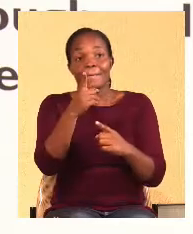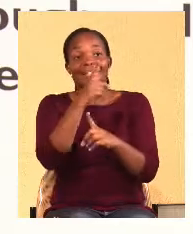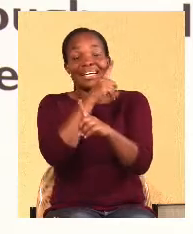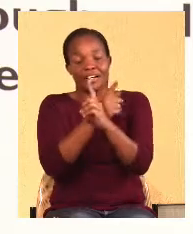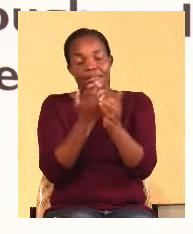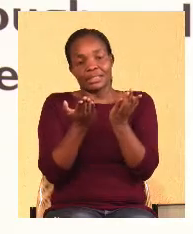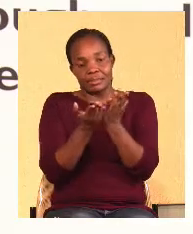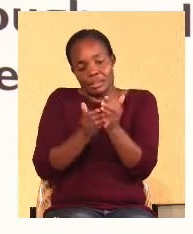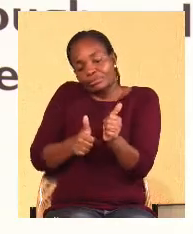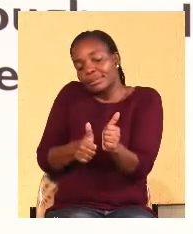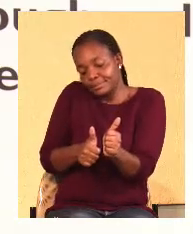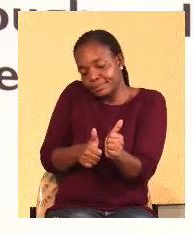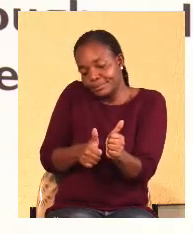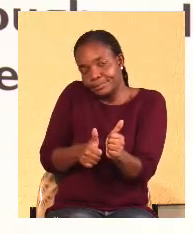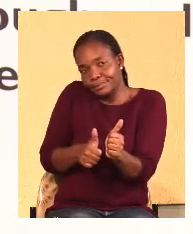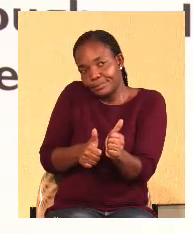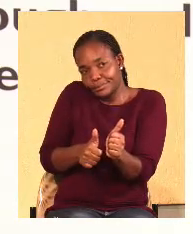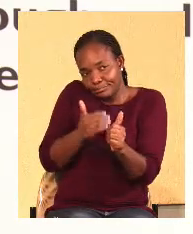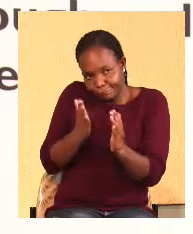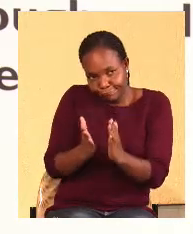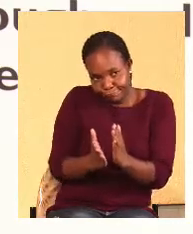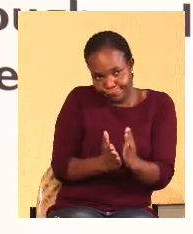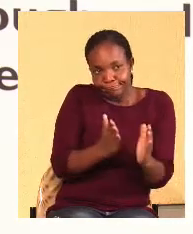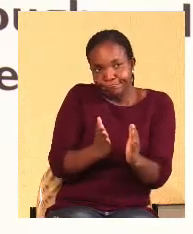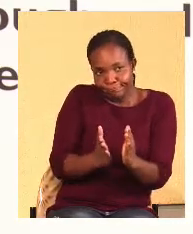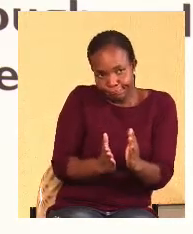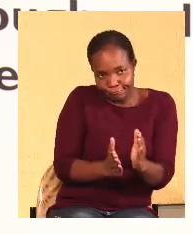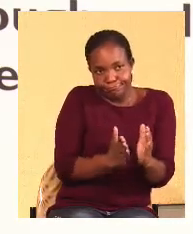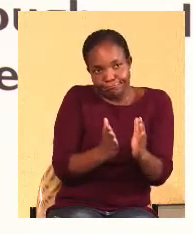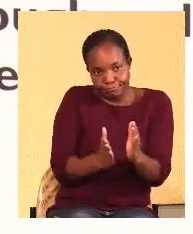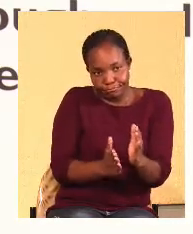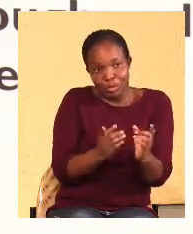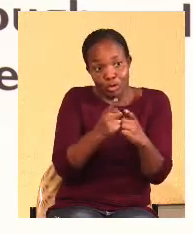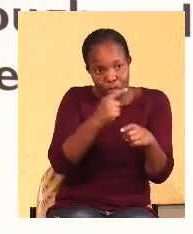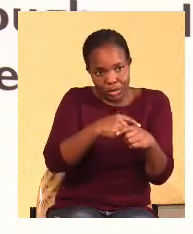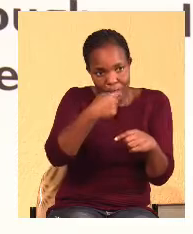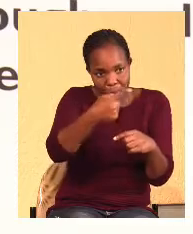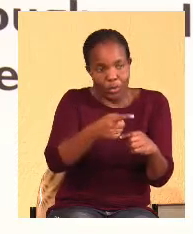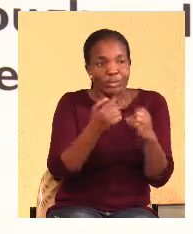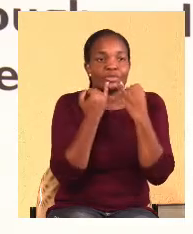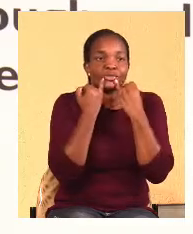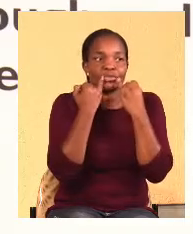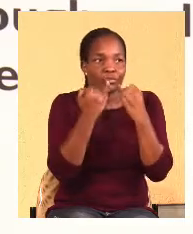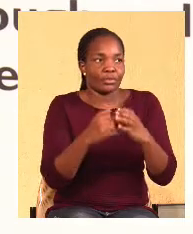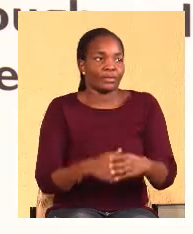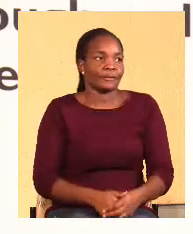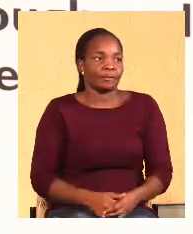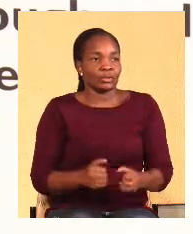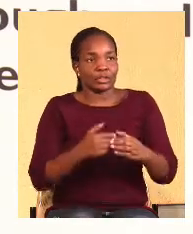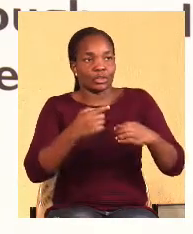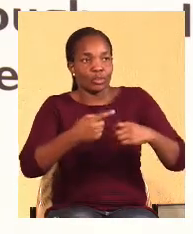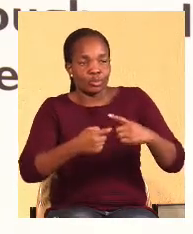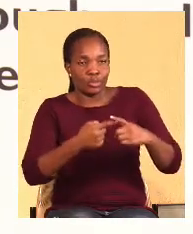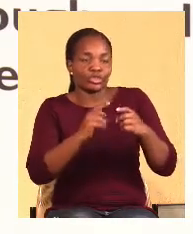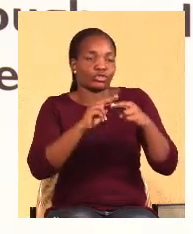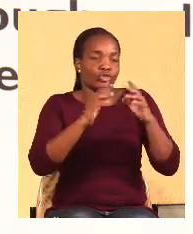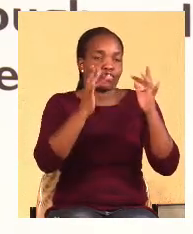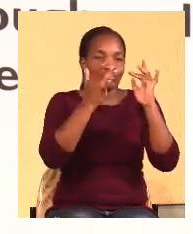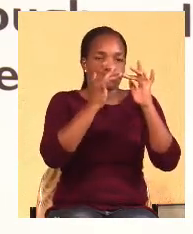also in. They're making arrangements. There will be directives to that effect, making arrangements to start the process of